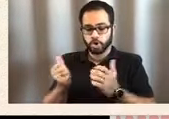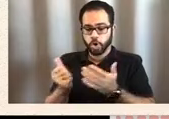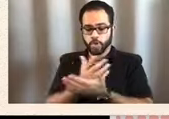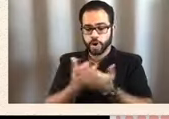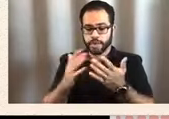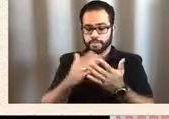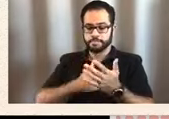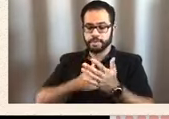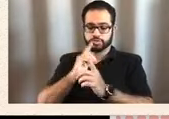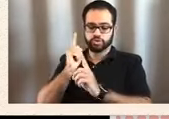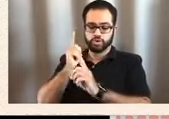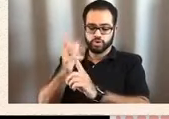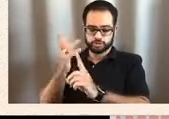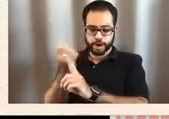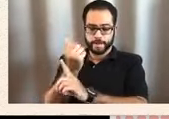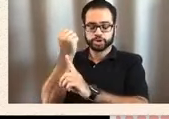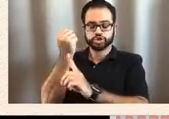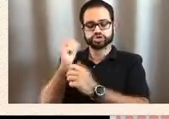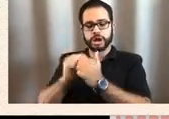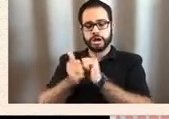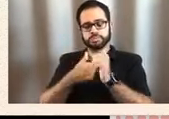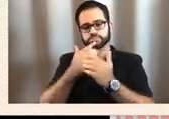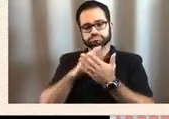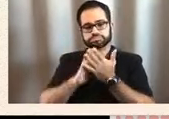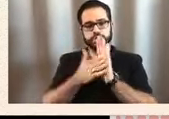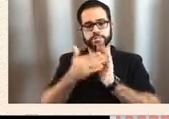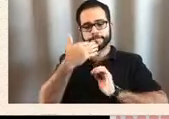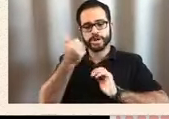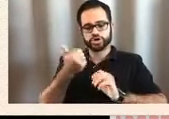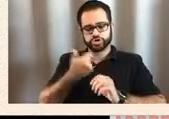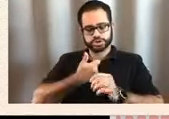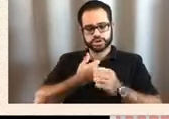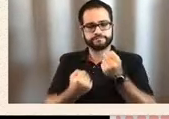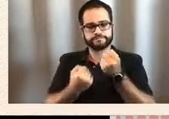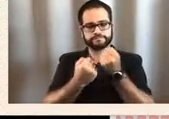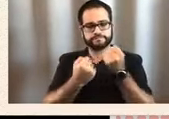better self-advocate, how I can